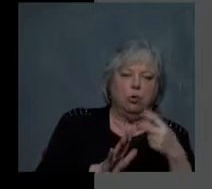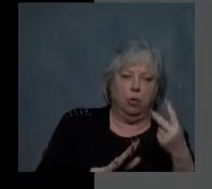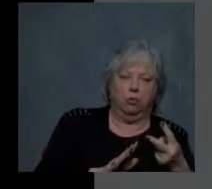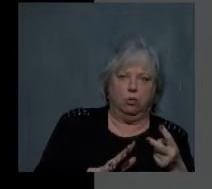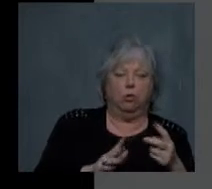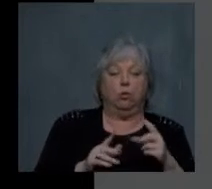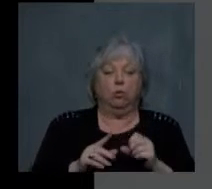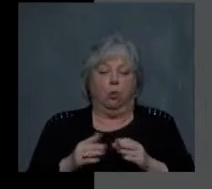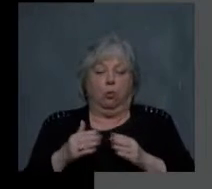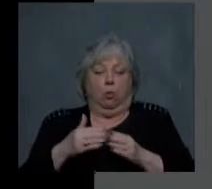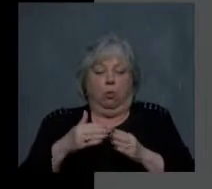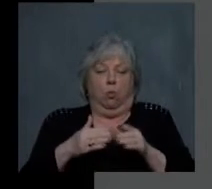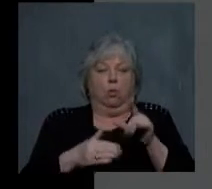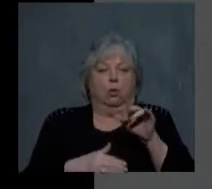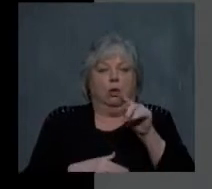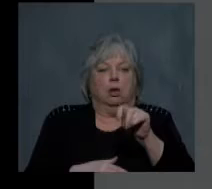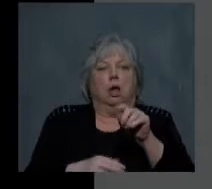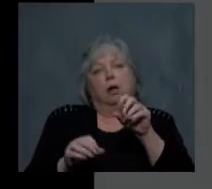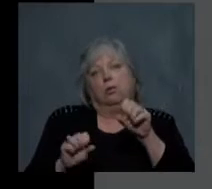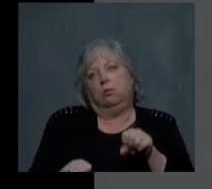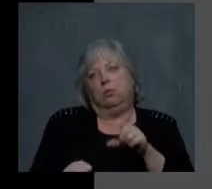corner lot could actually have